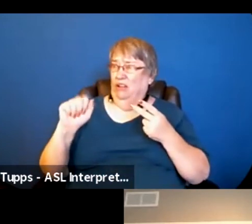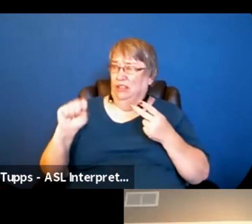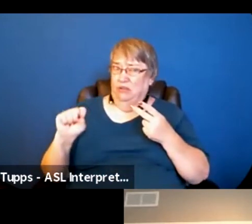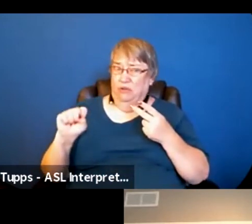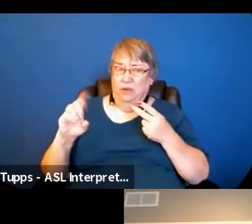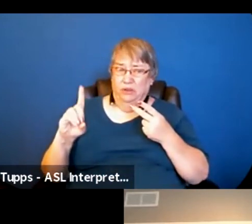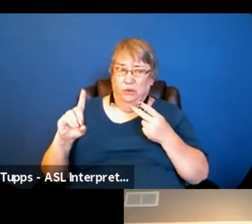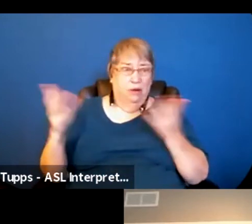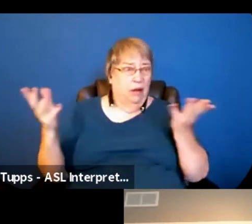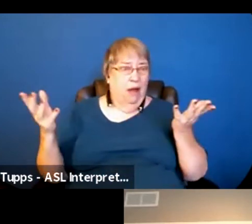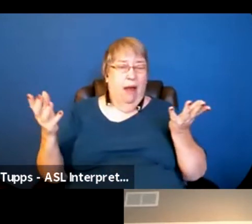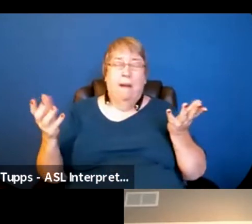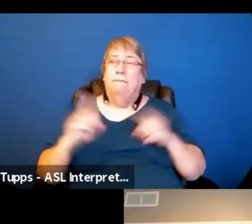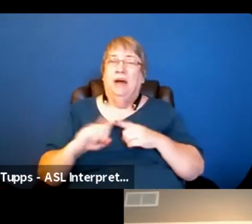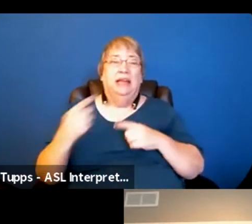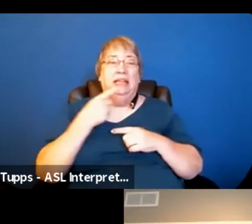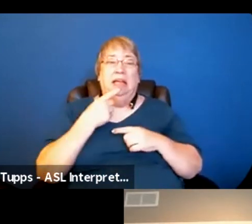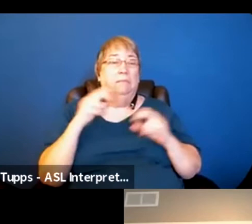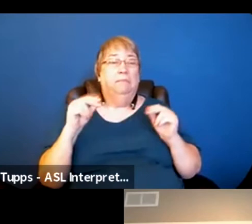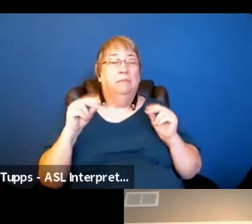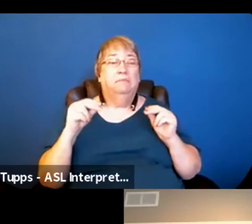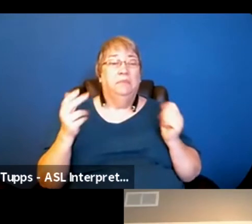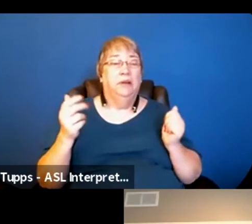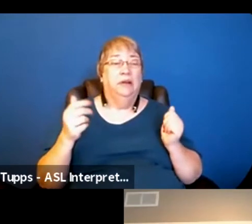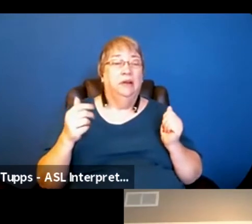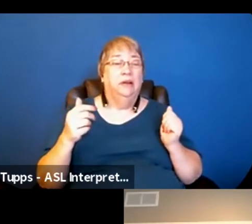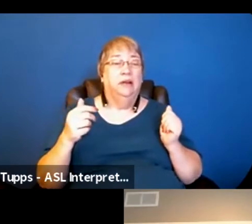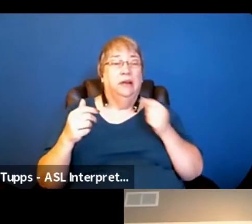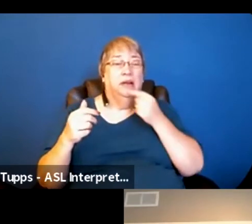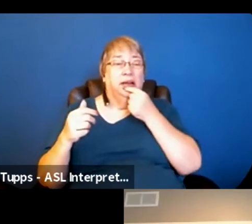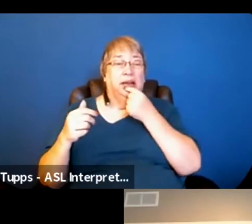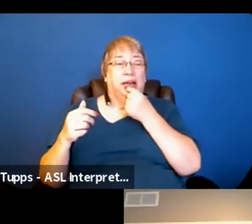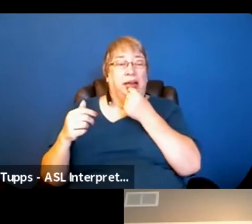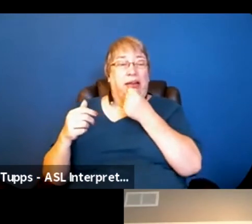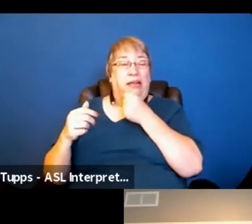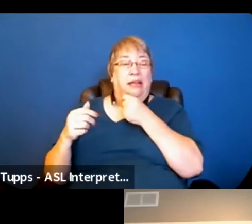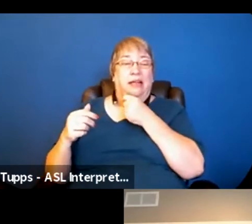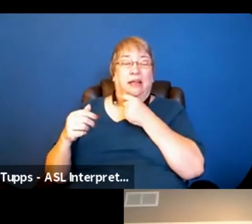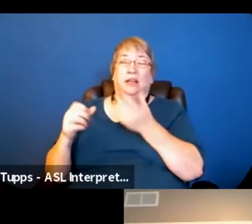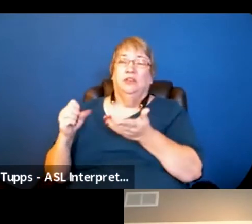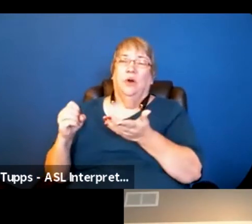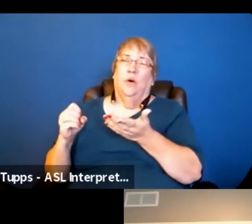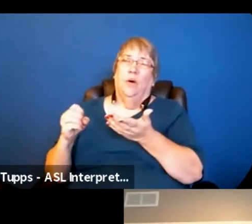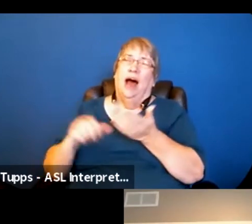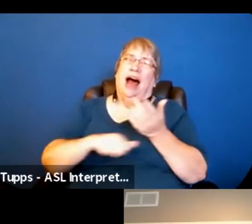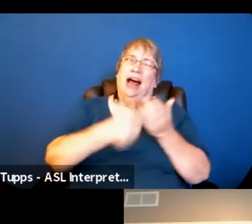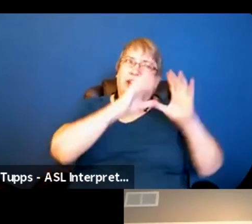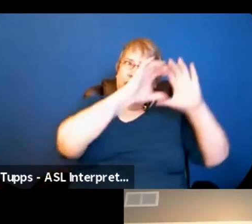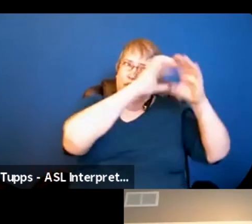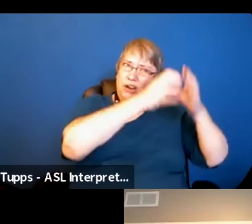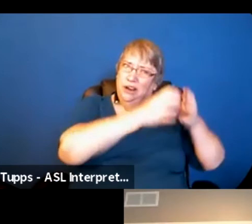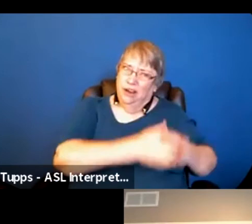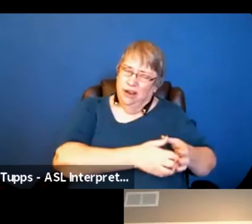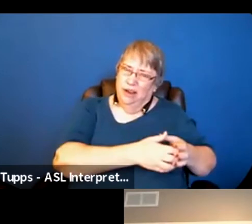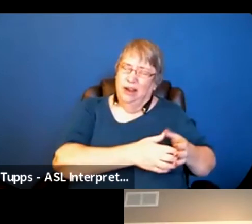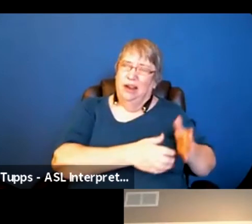many populations who need other kinds of services, or who are priority populations, and that they have a specific challenge with